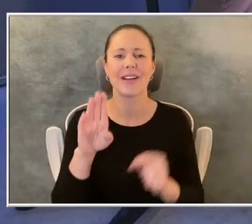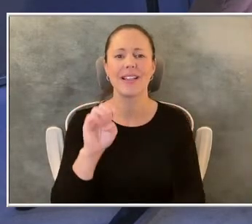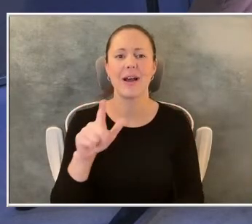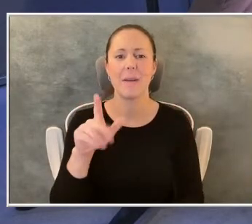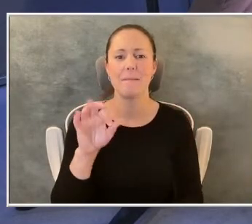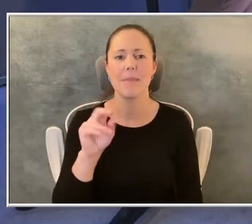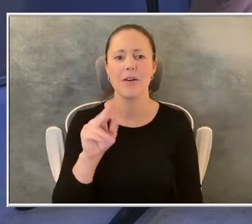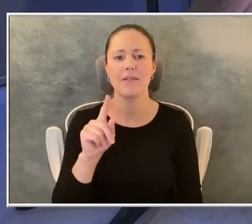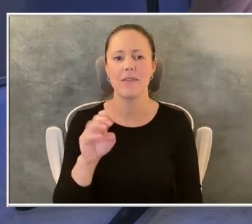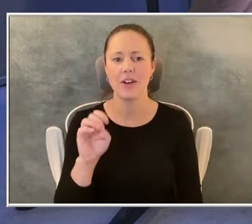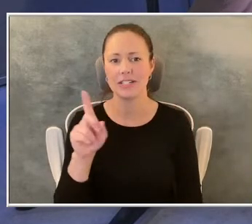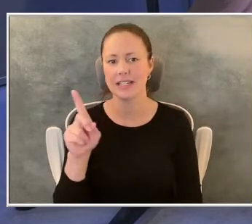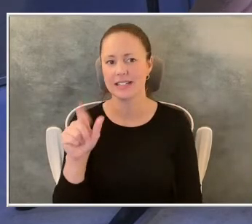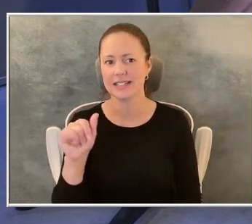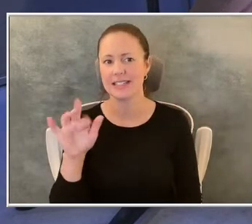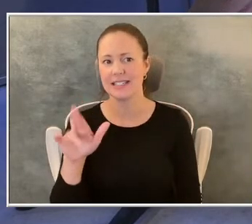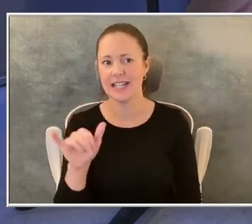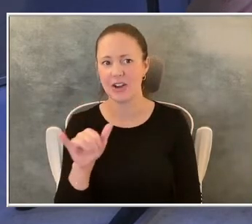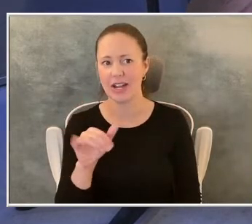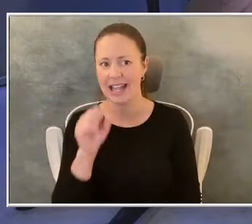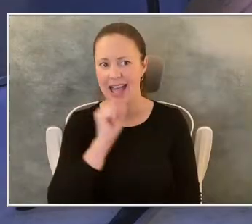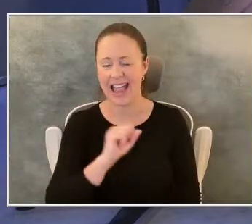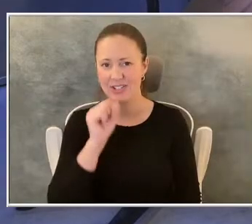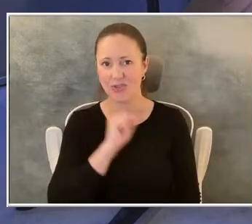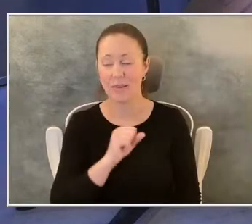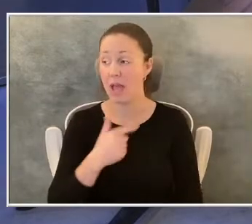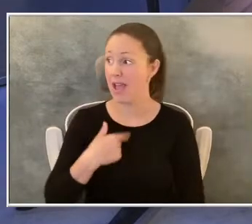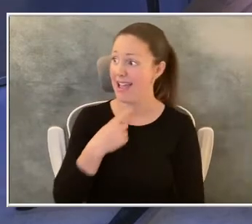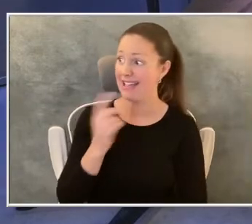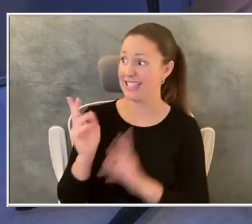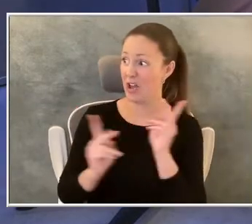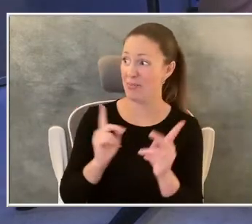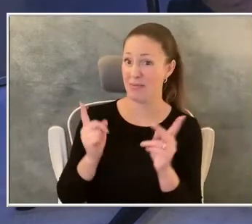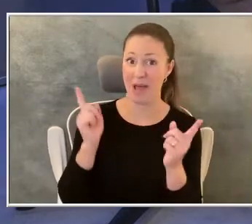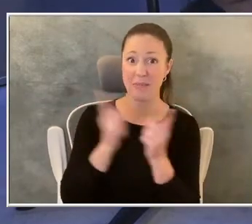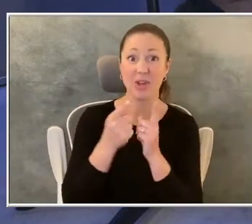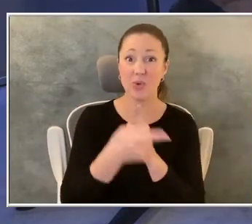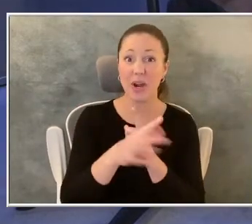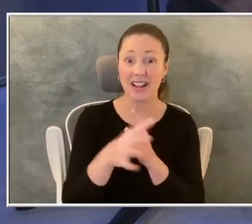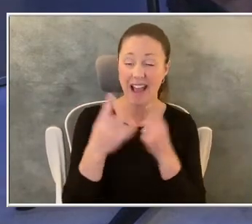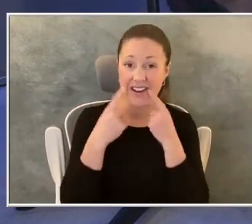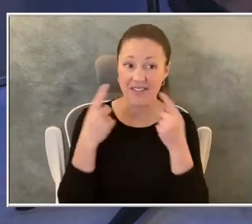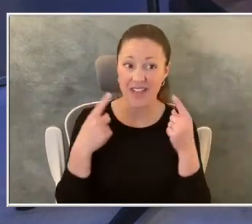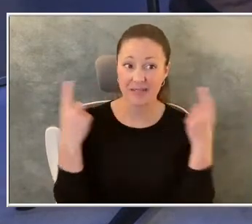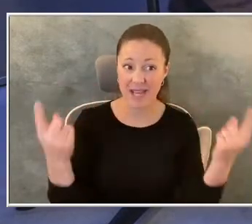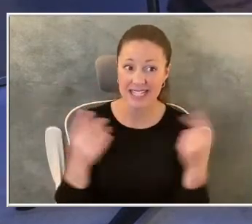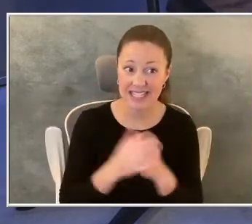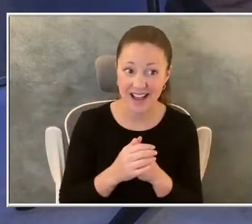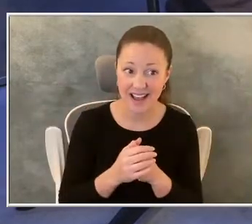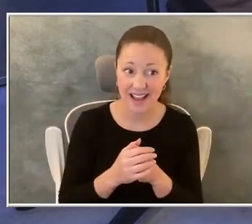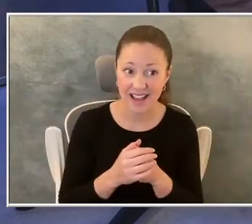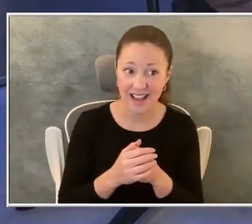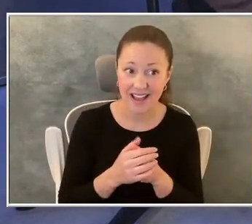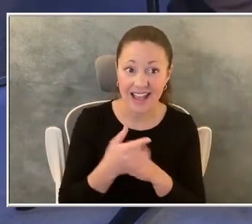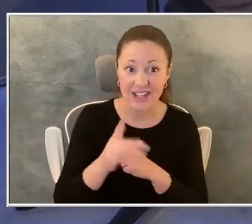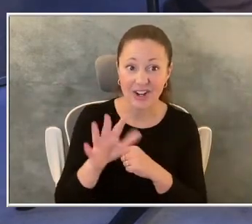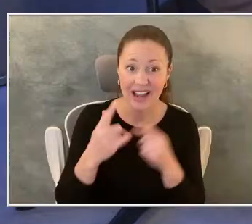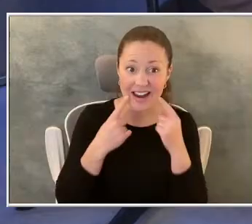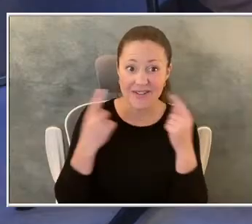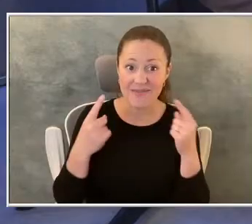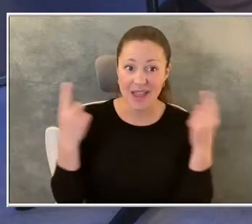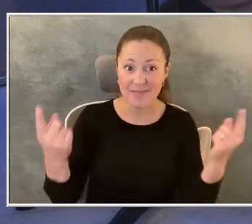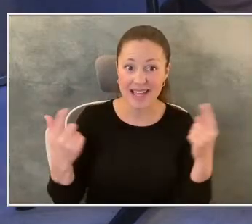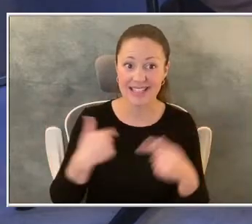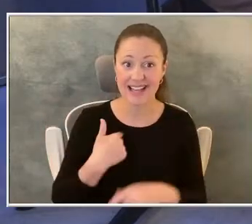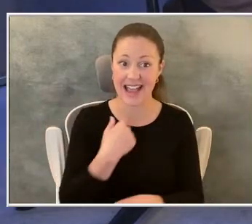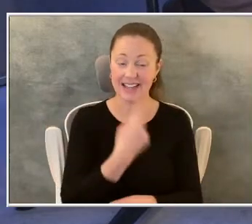when I tell people that I met you, you're kind of famous. I said somebody I met you. I said somebody I met you. I told my dad I met you.